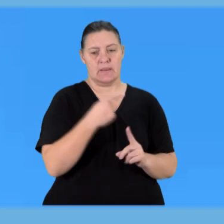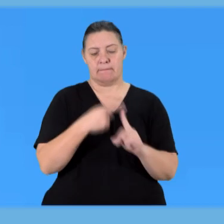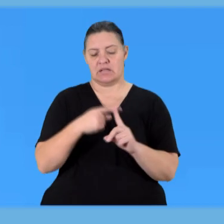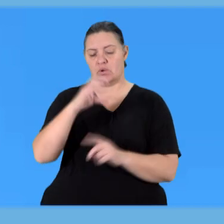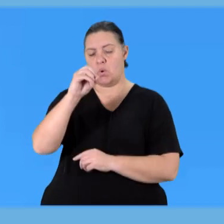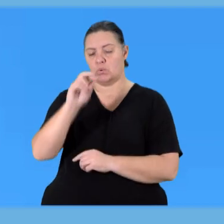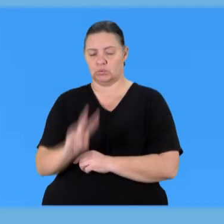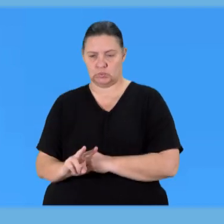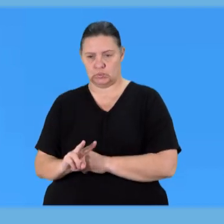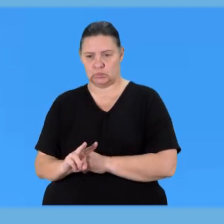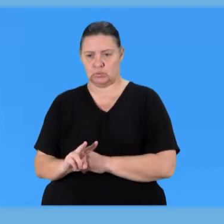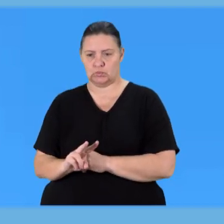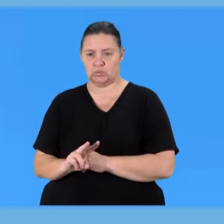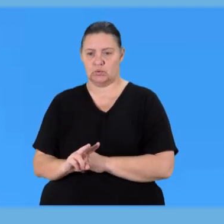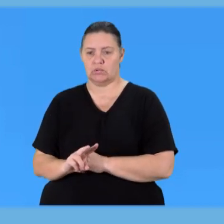plus O2